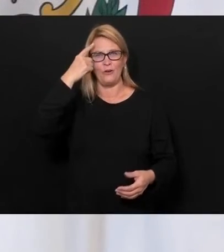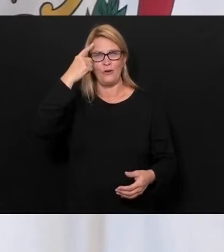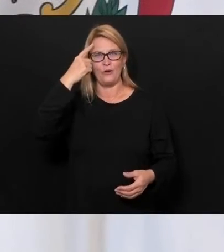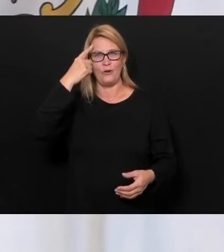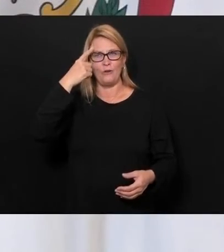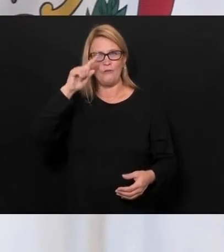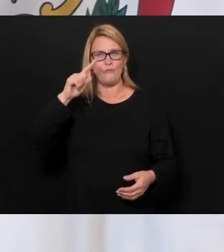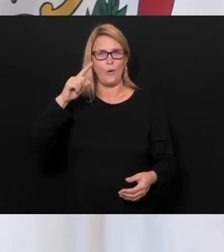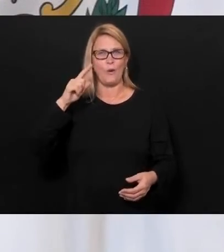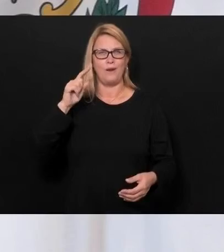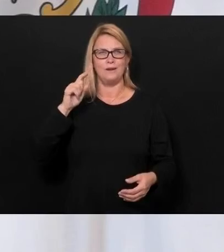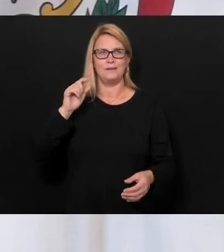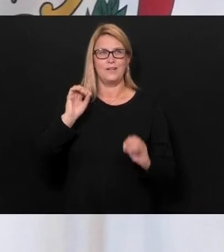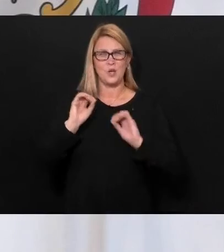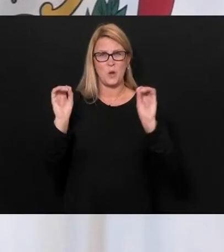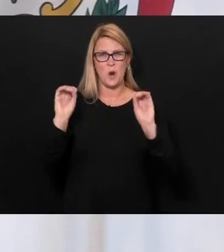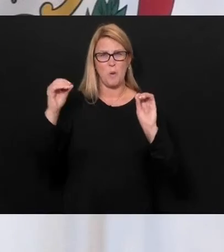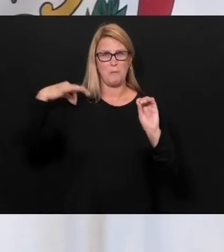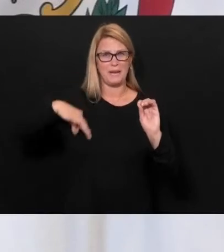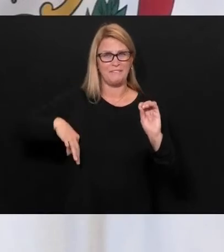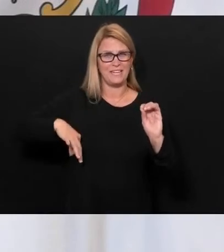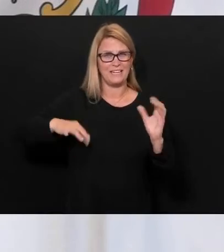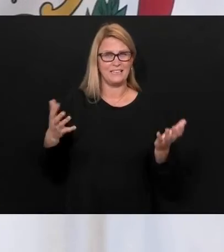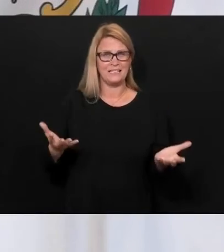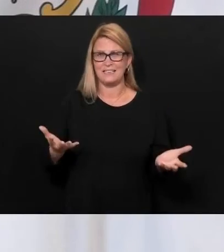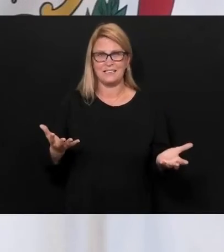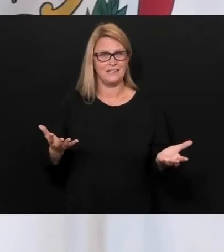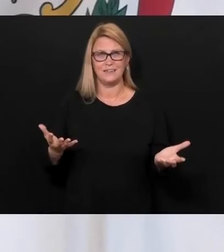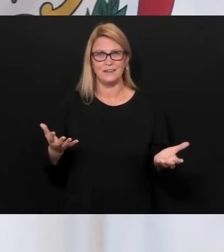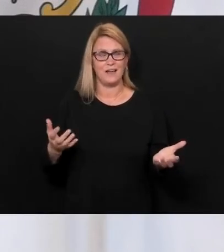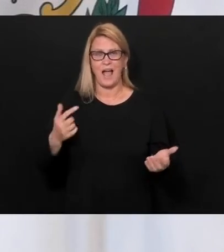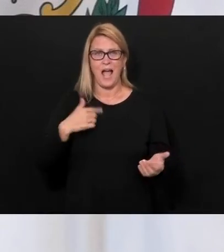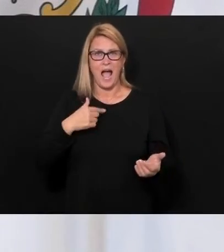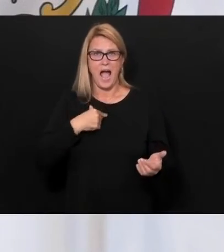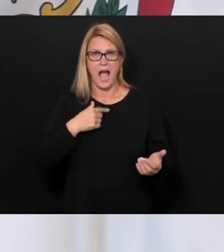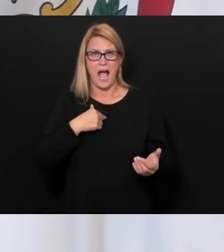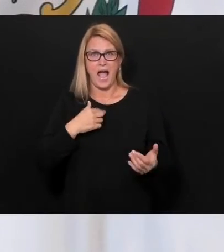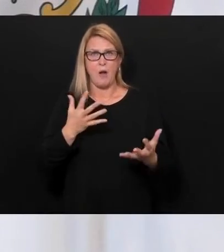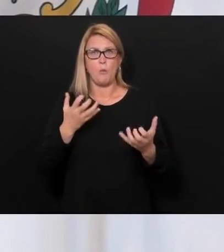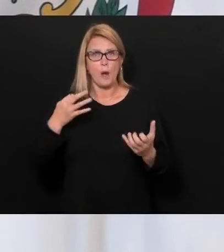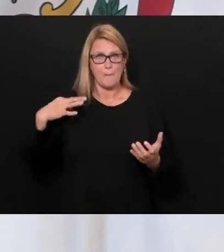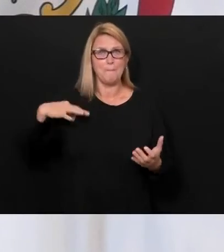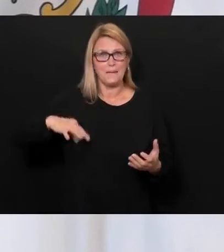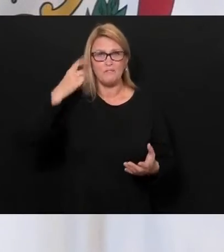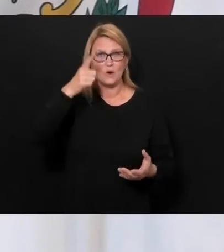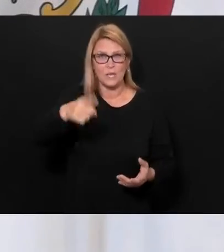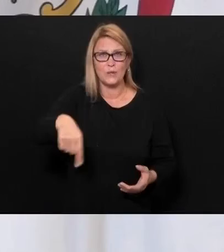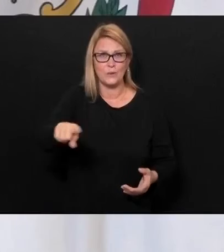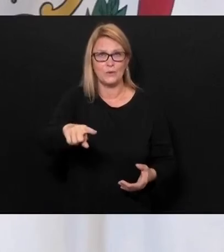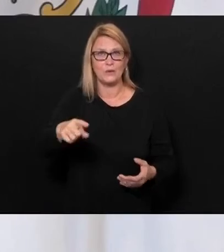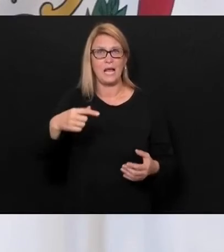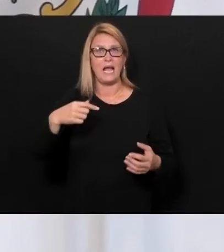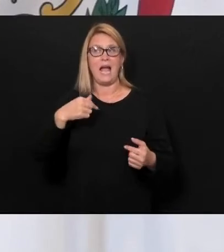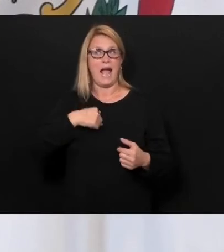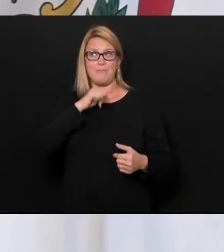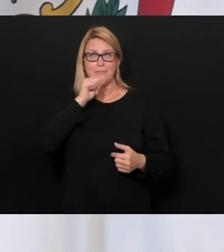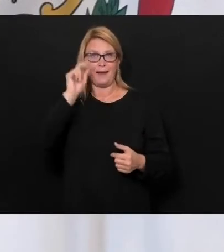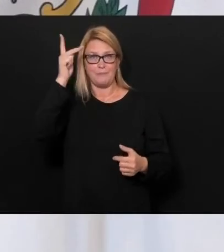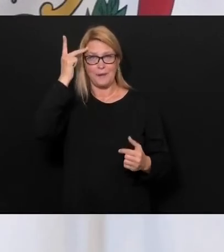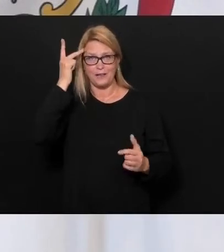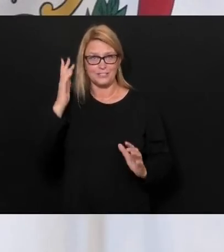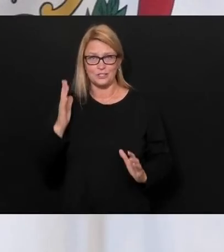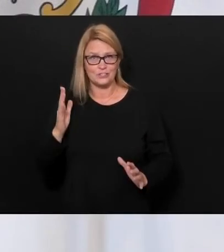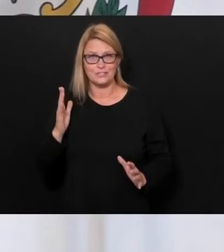wind addressing. You don't have a wind addressing governor here. You don't have a politician here. You got a guy that's going to